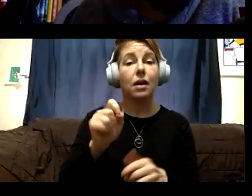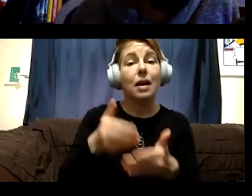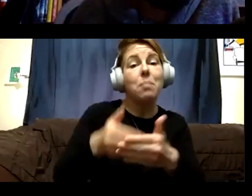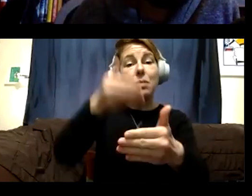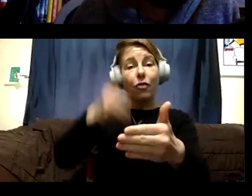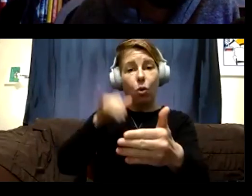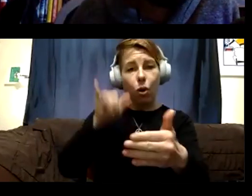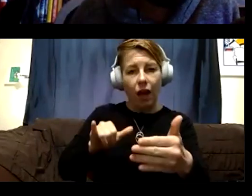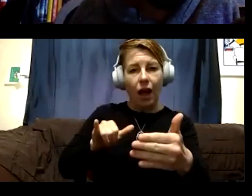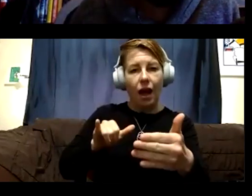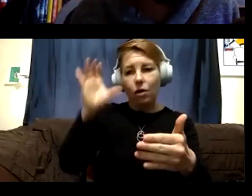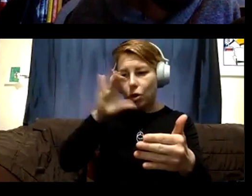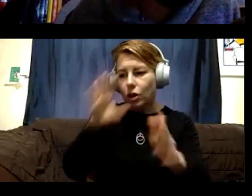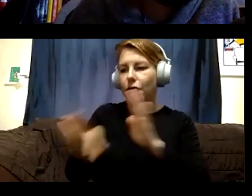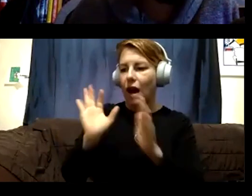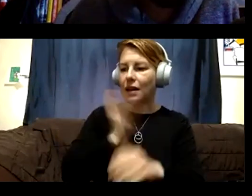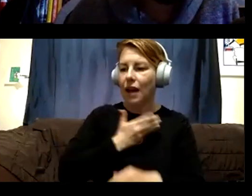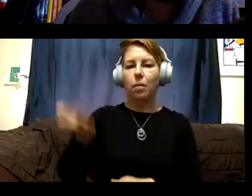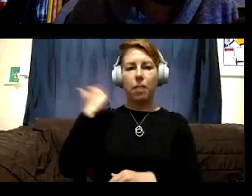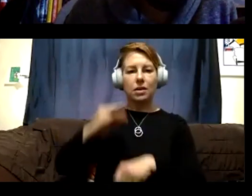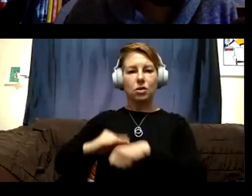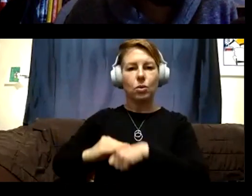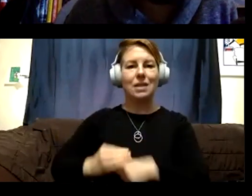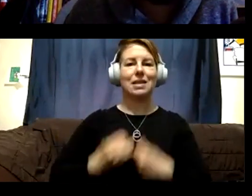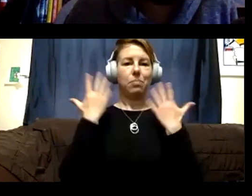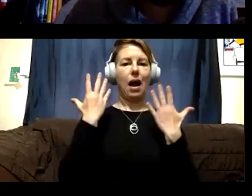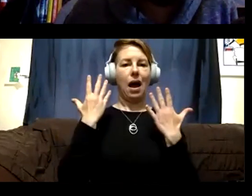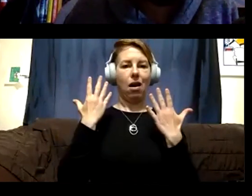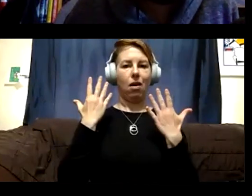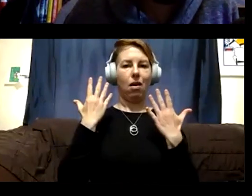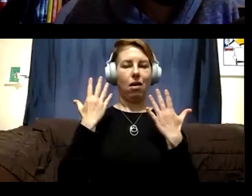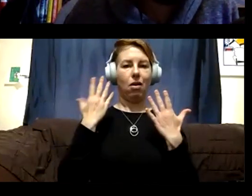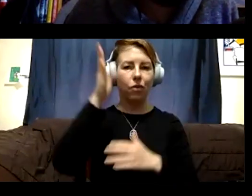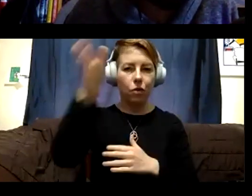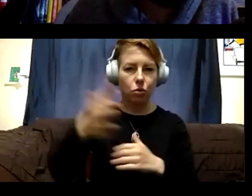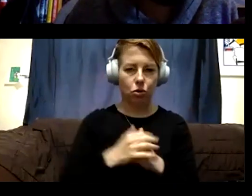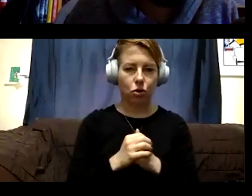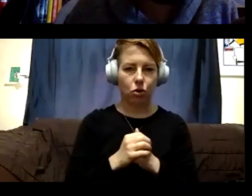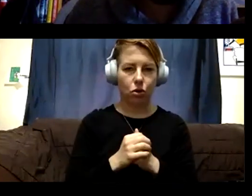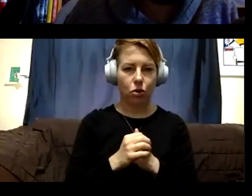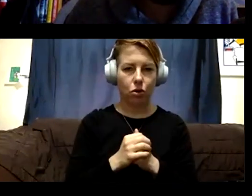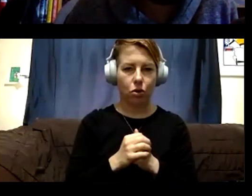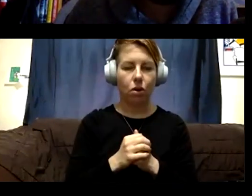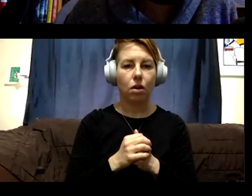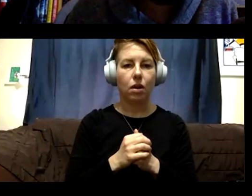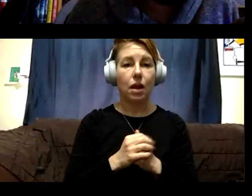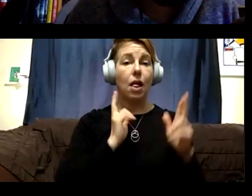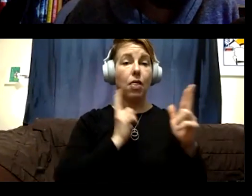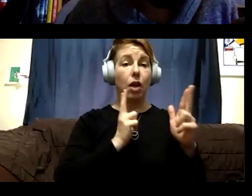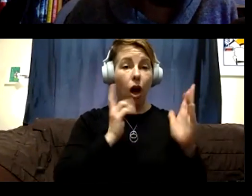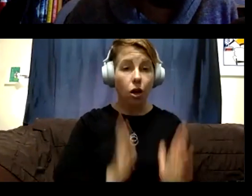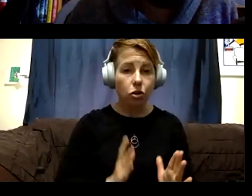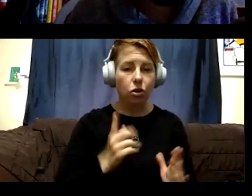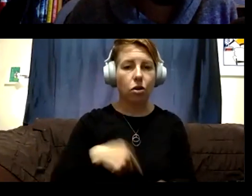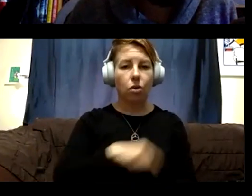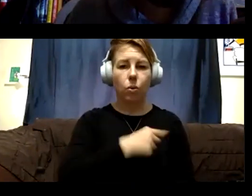futures. We've snatched the pen, the tablet, the laptop from the hunter and type out with our claws the true